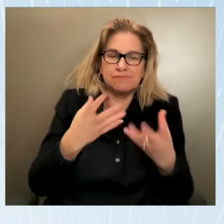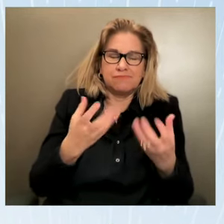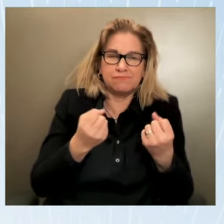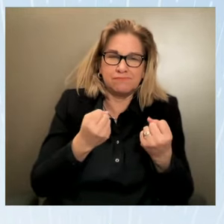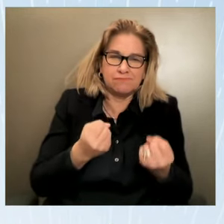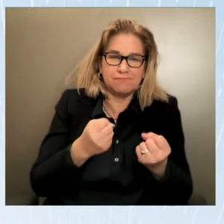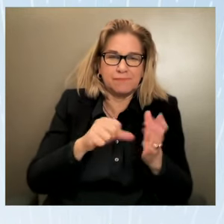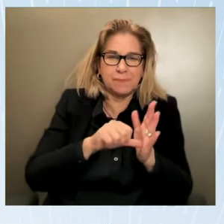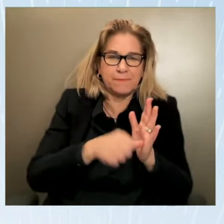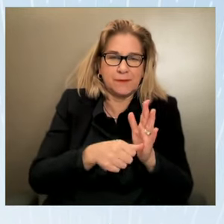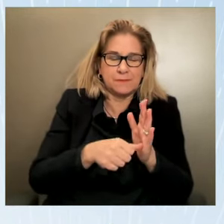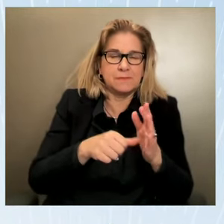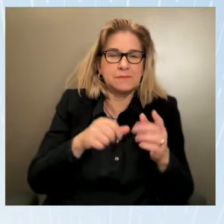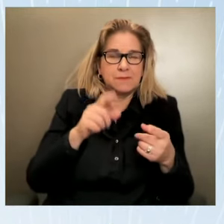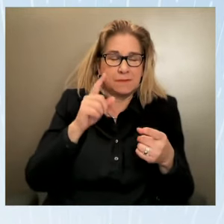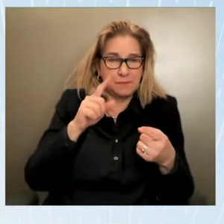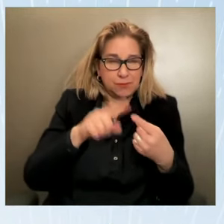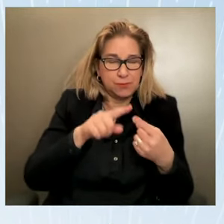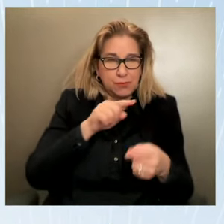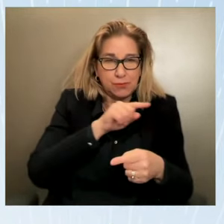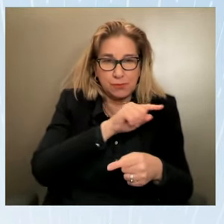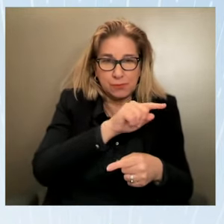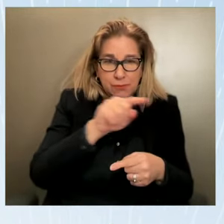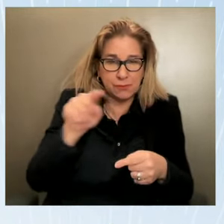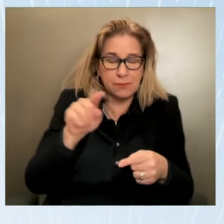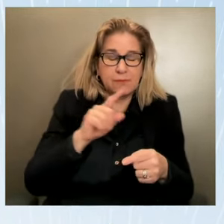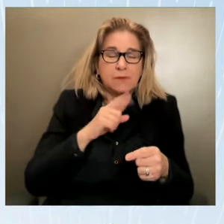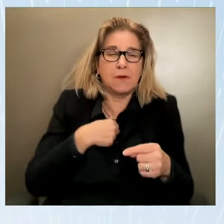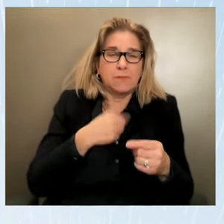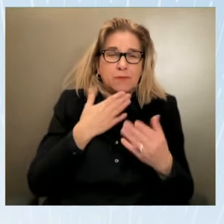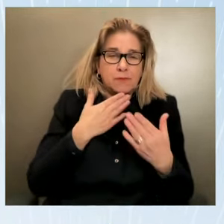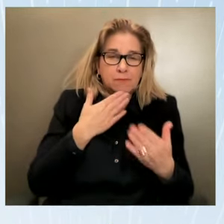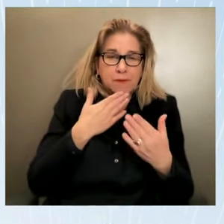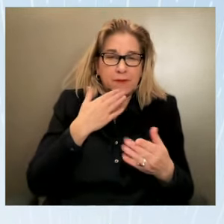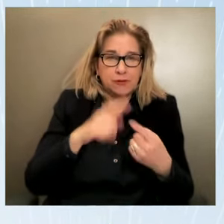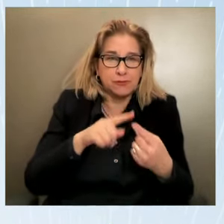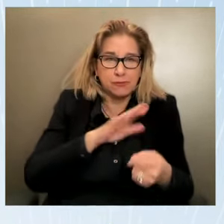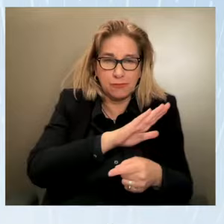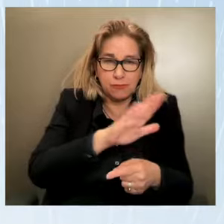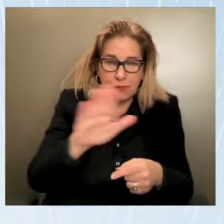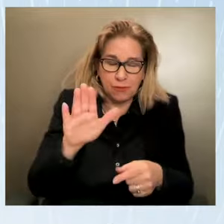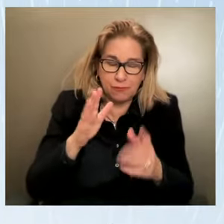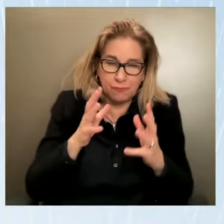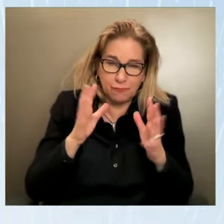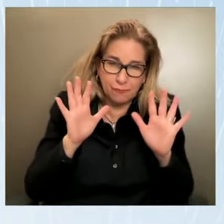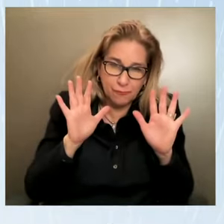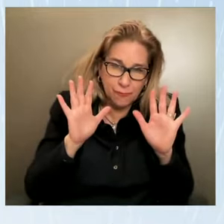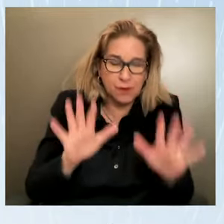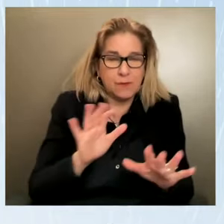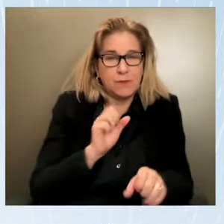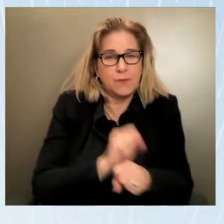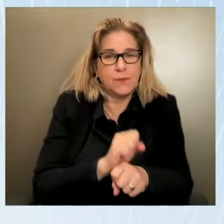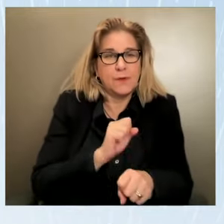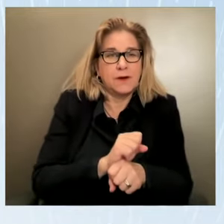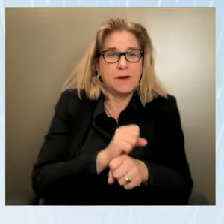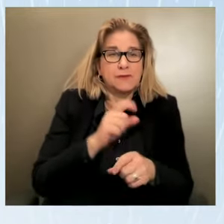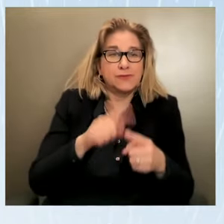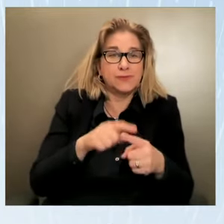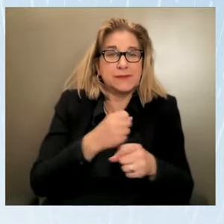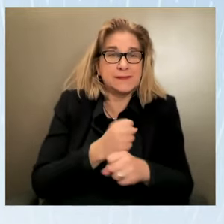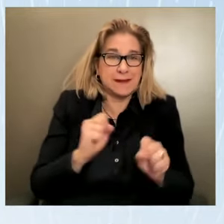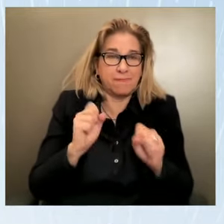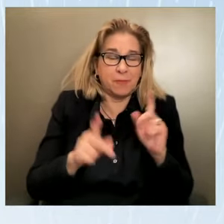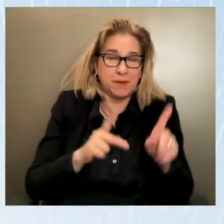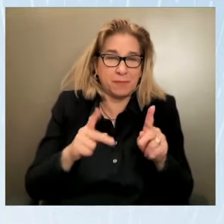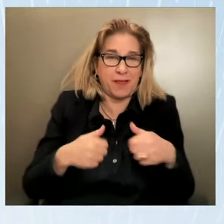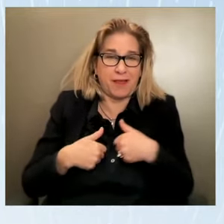work with dignity and respect. And with that, let me turn it back over to you, Secretary Blinken. Jen, thank you so much. And to each and every one of you, thank